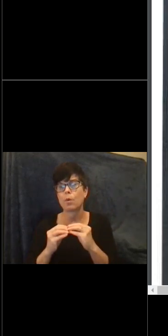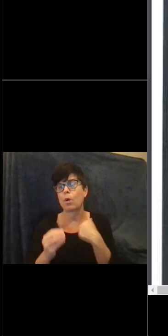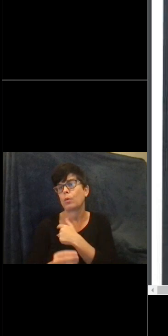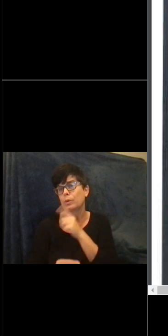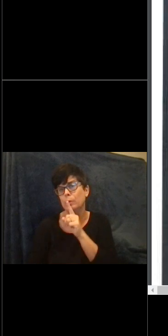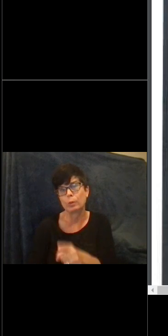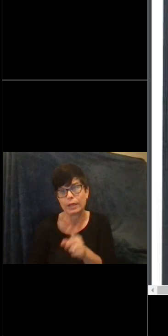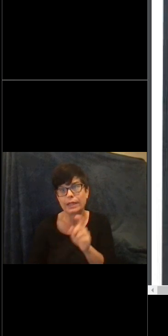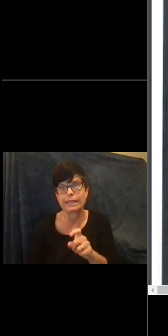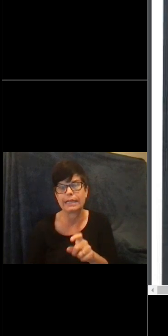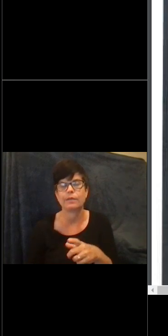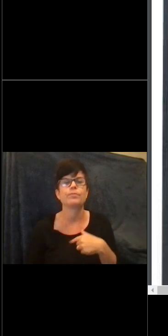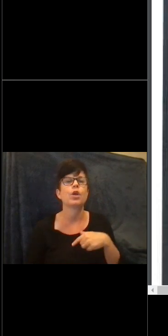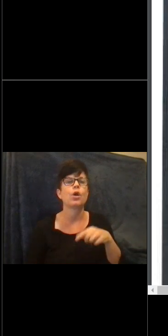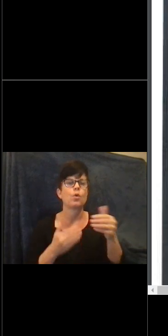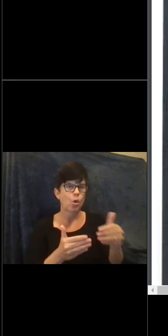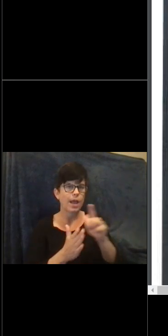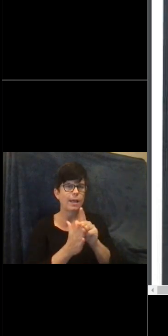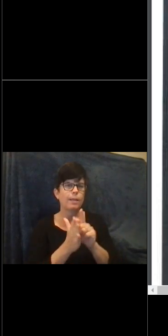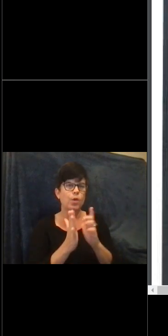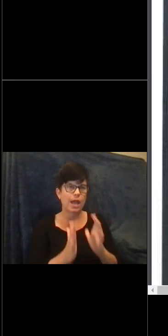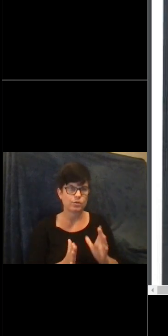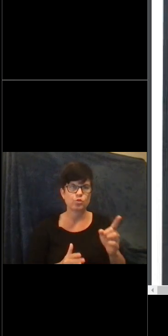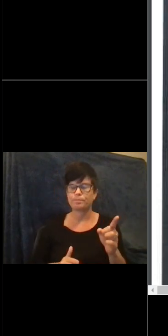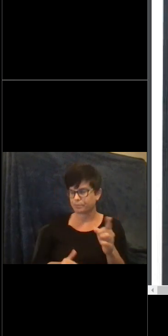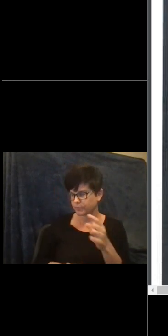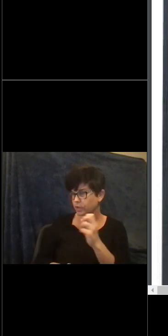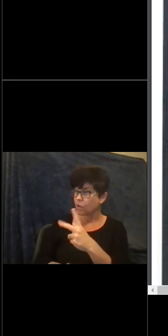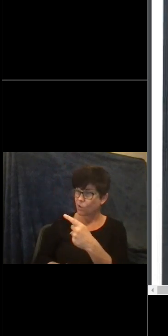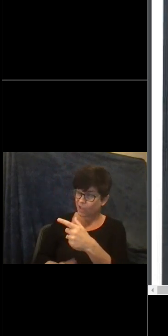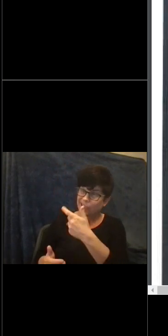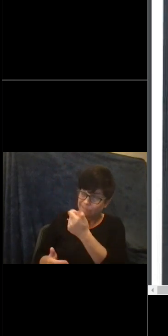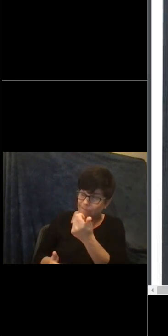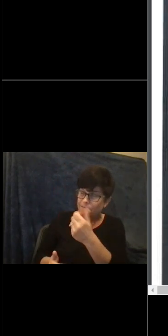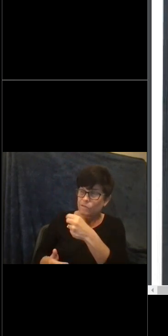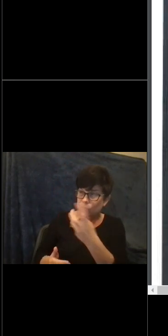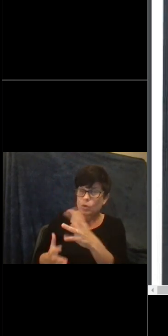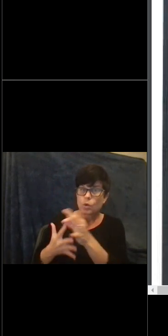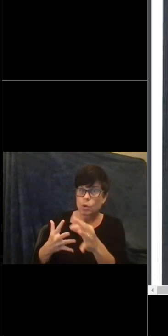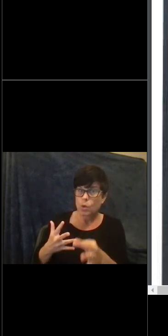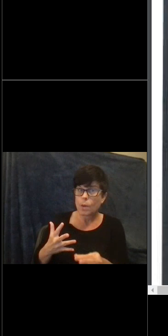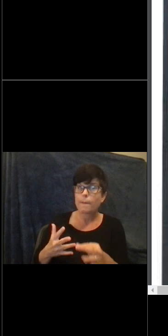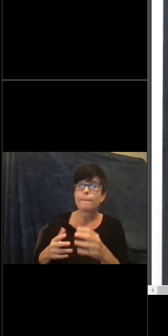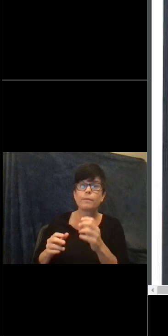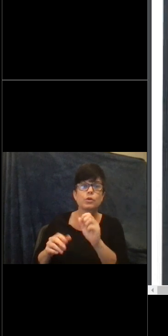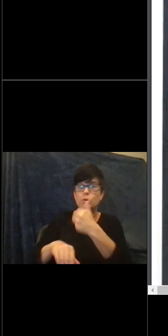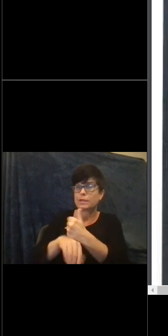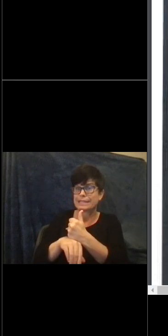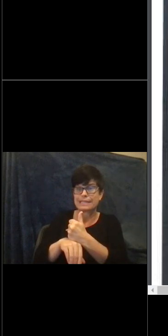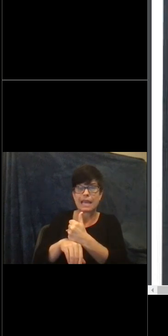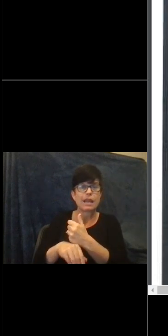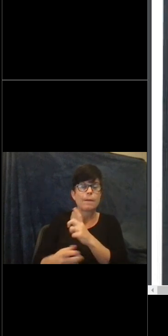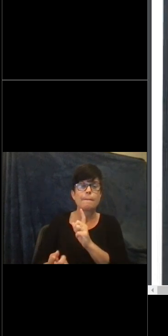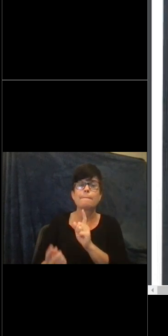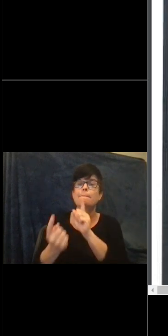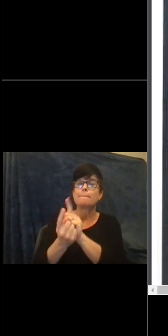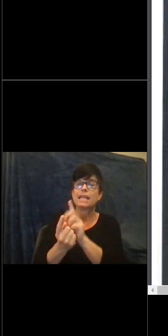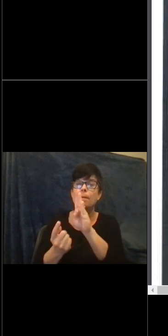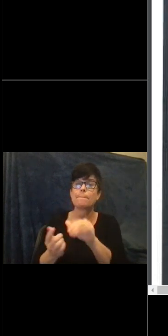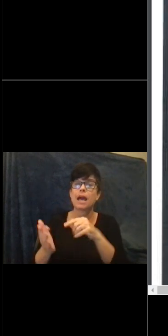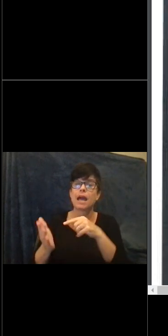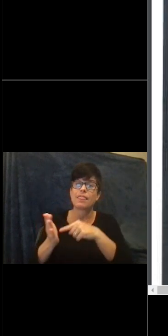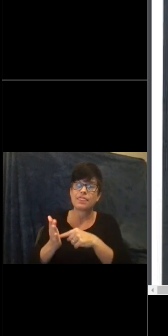council. Sure. So you have a couple of options. One is you can set a metric tonight. Again, meeting by X date,